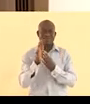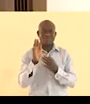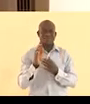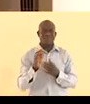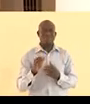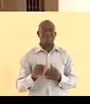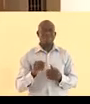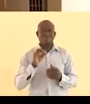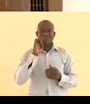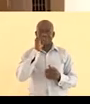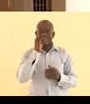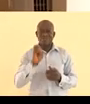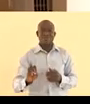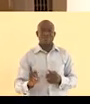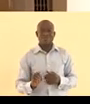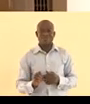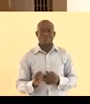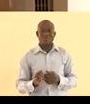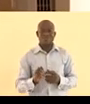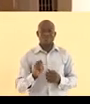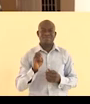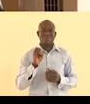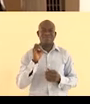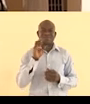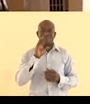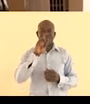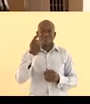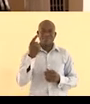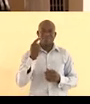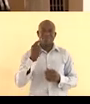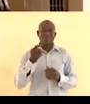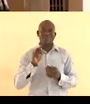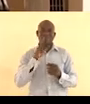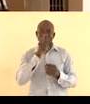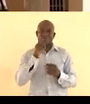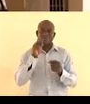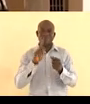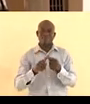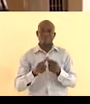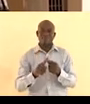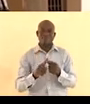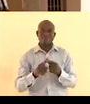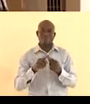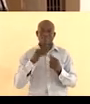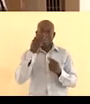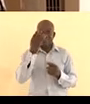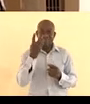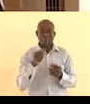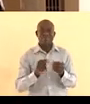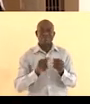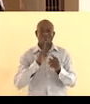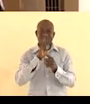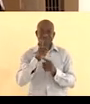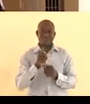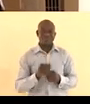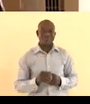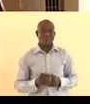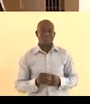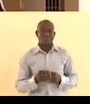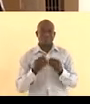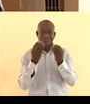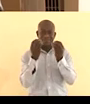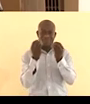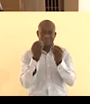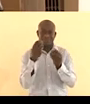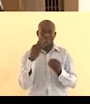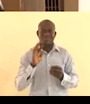is not just knowing the truth, but speaking the truth and acting out the truth. And so few of us take it upon